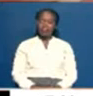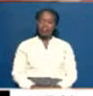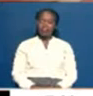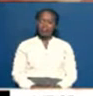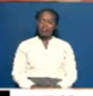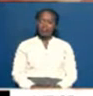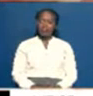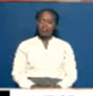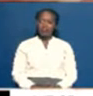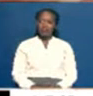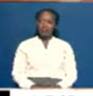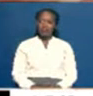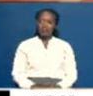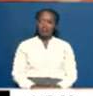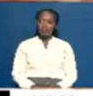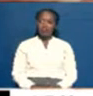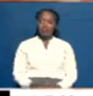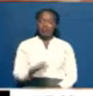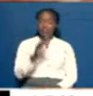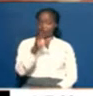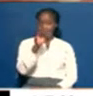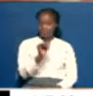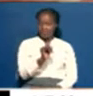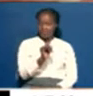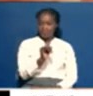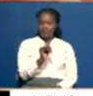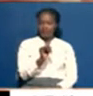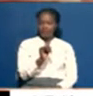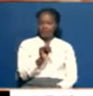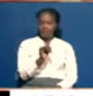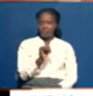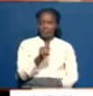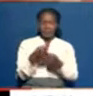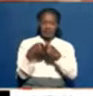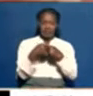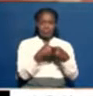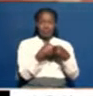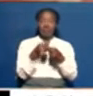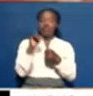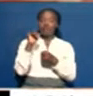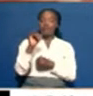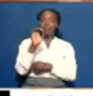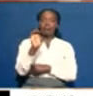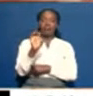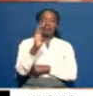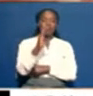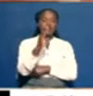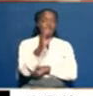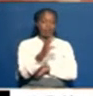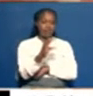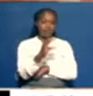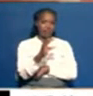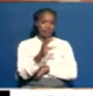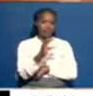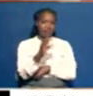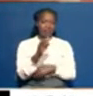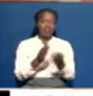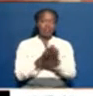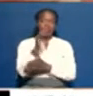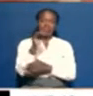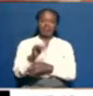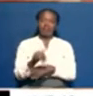In other news, Chief Justice Martha Koome has challenged the Independent Electoral and Boundaries Commission to ensure that the